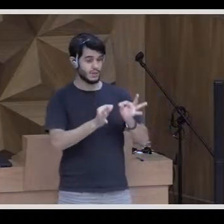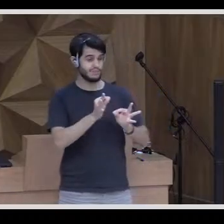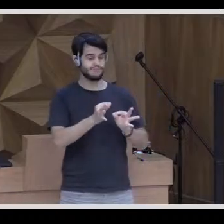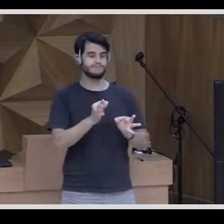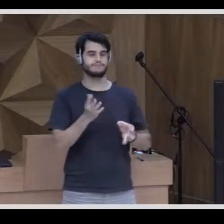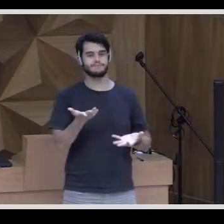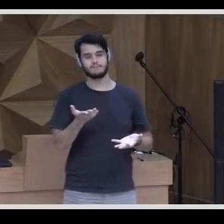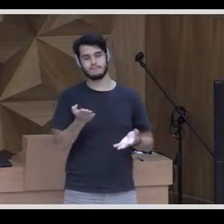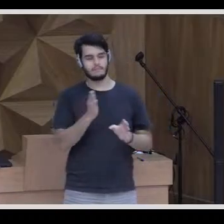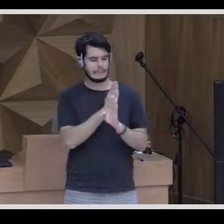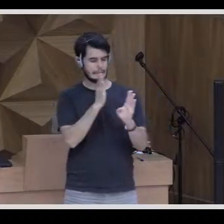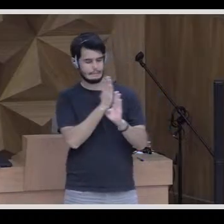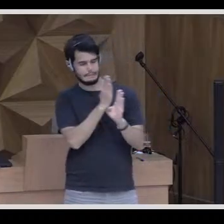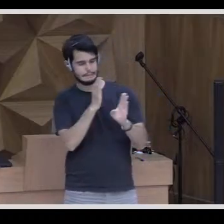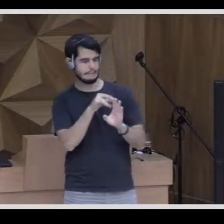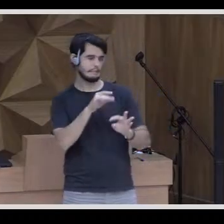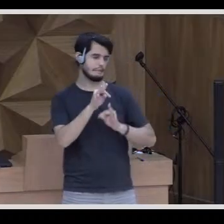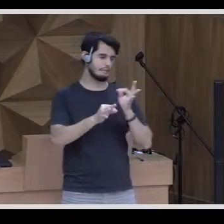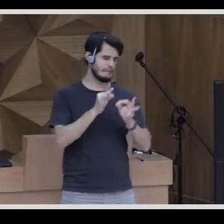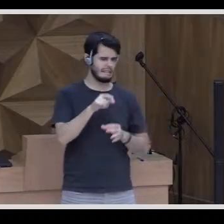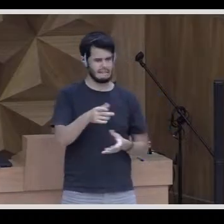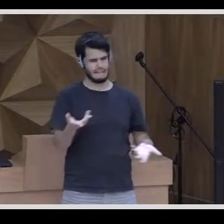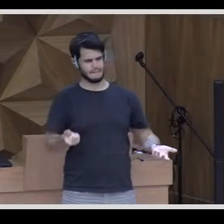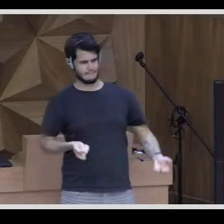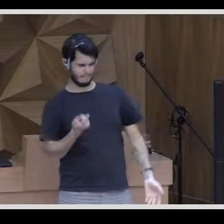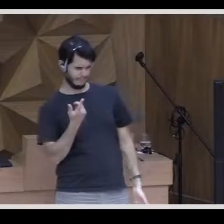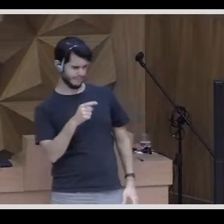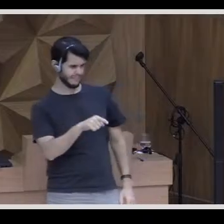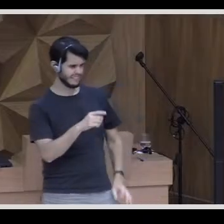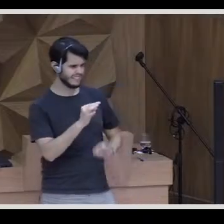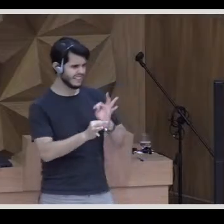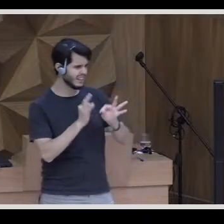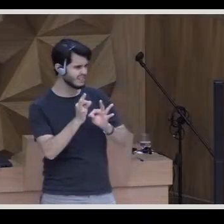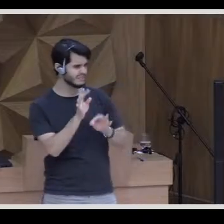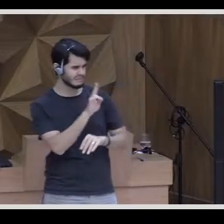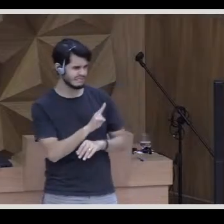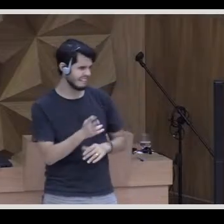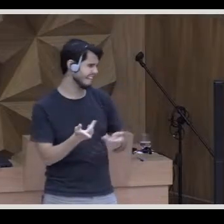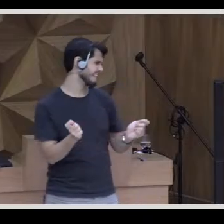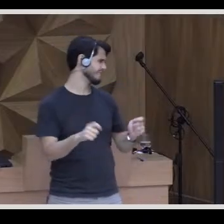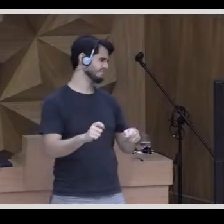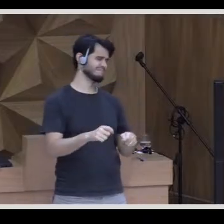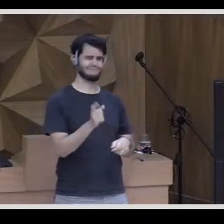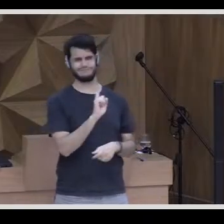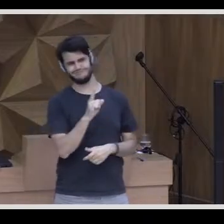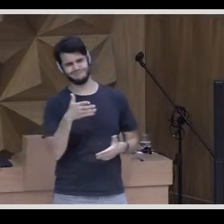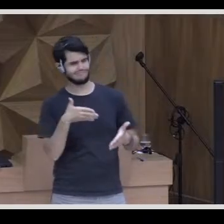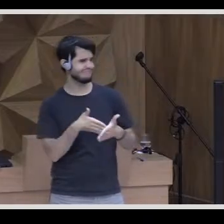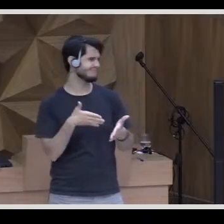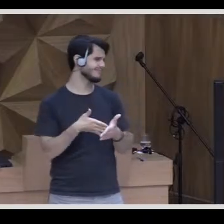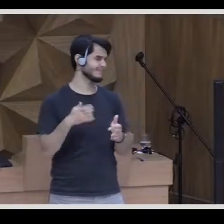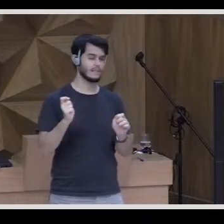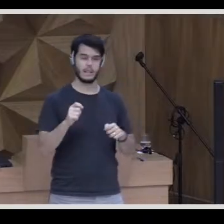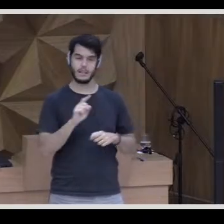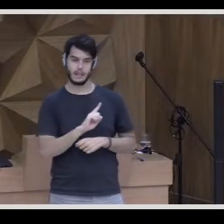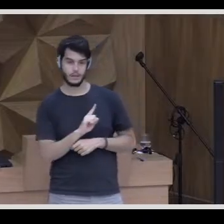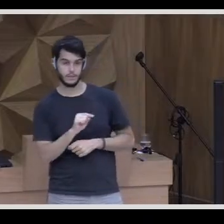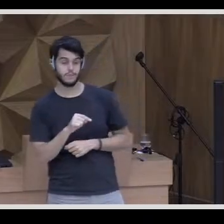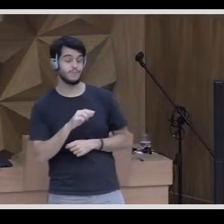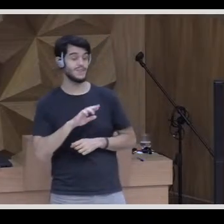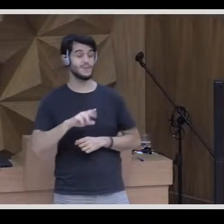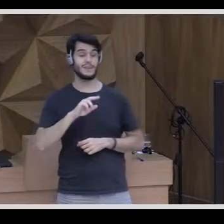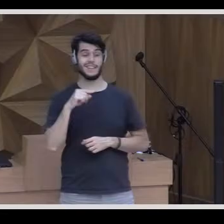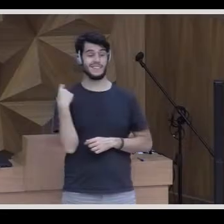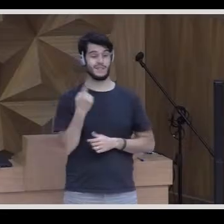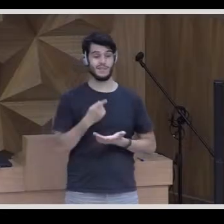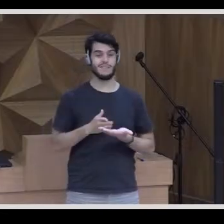around the fact that it was going to collect data from them and that data may be leaked or anything like that.